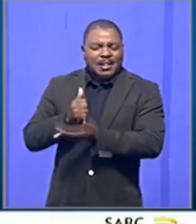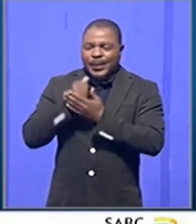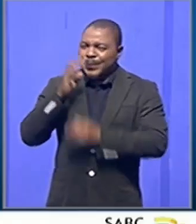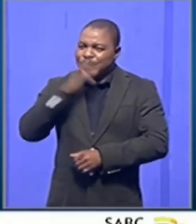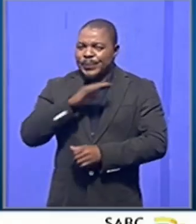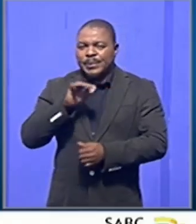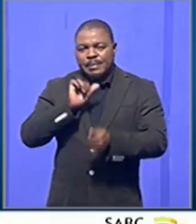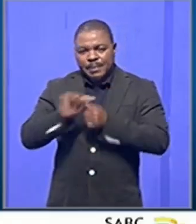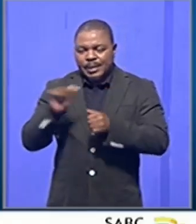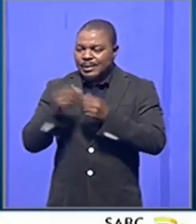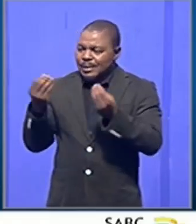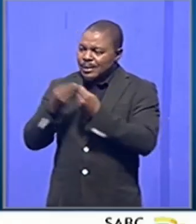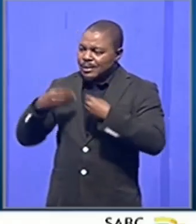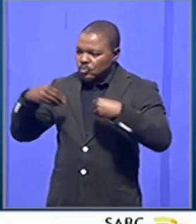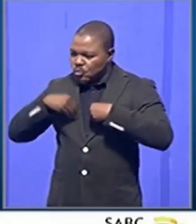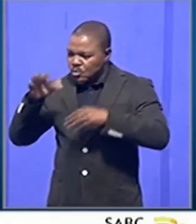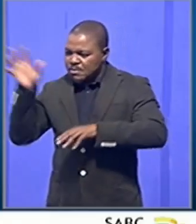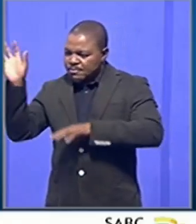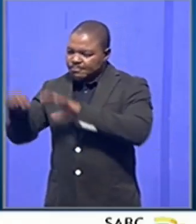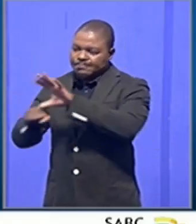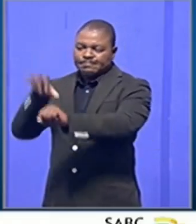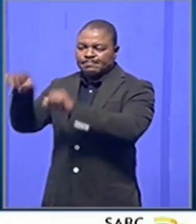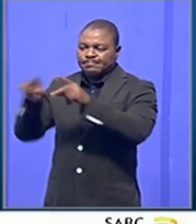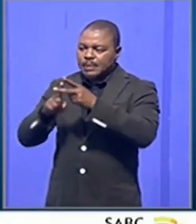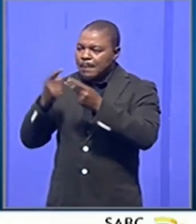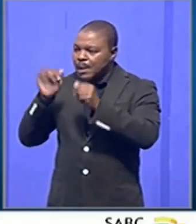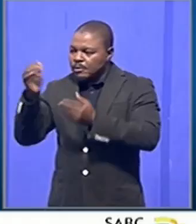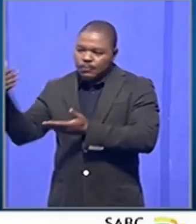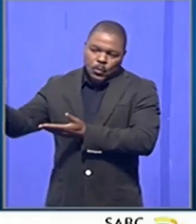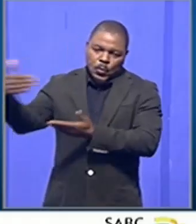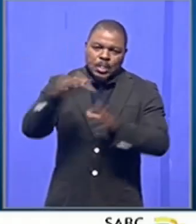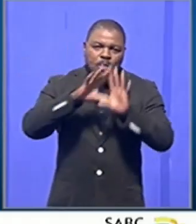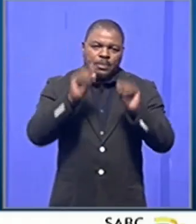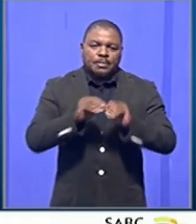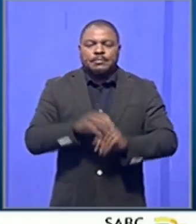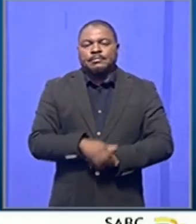tšea le diphahlo go lekolo le seemo sa bona sa mašeleng.